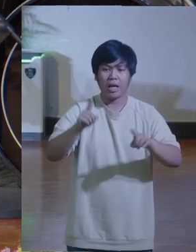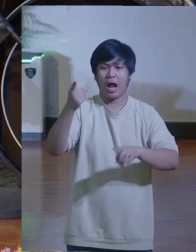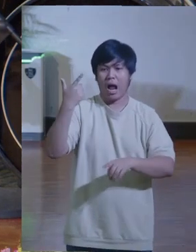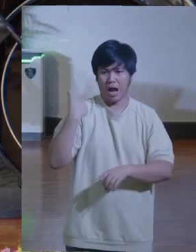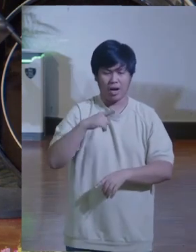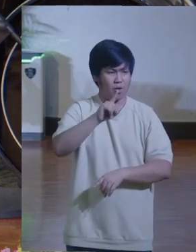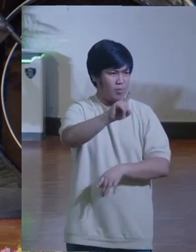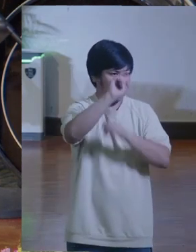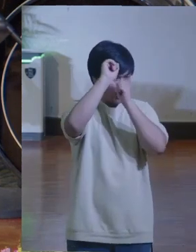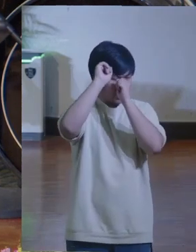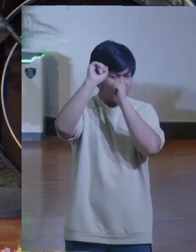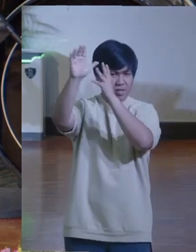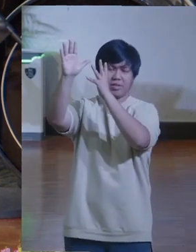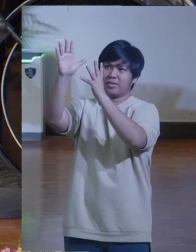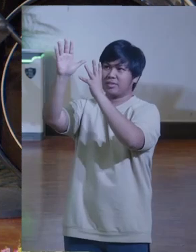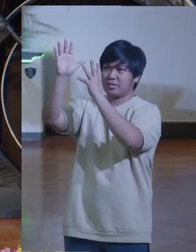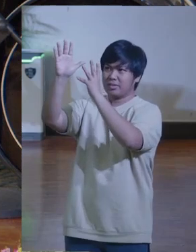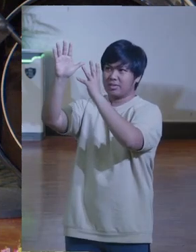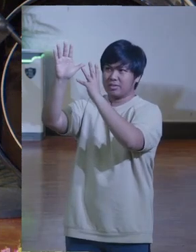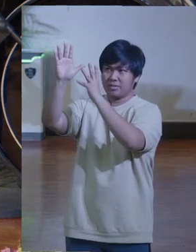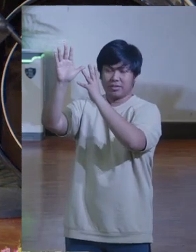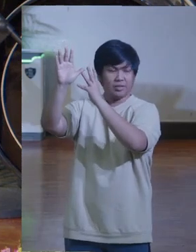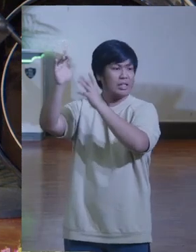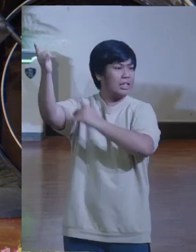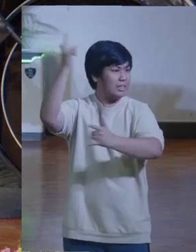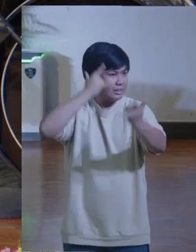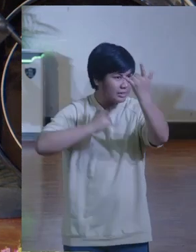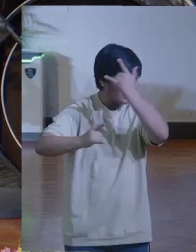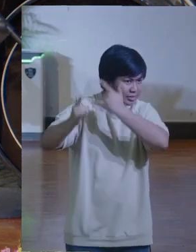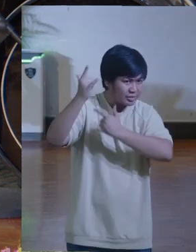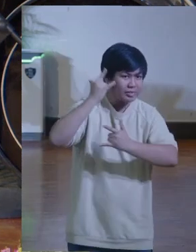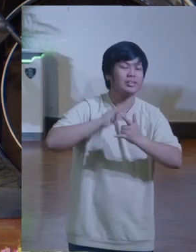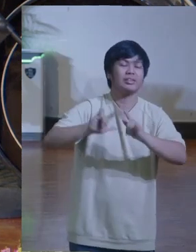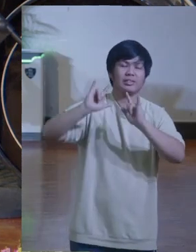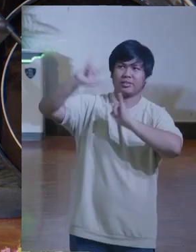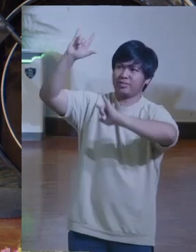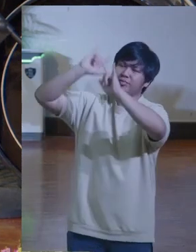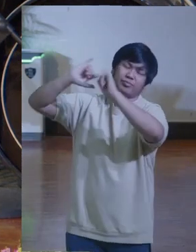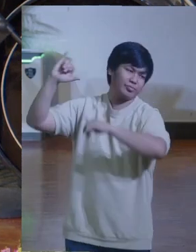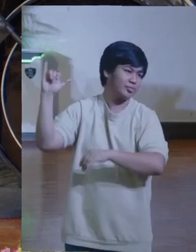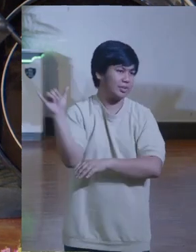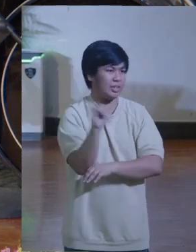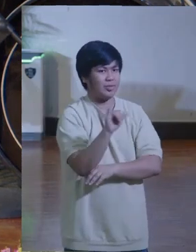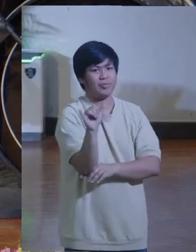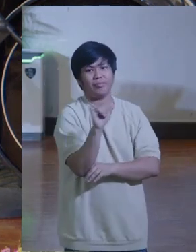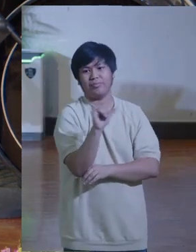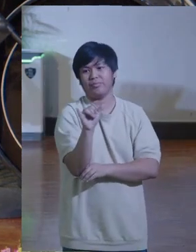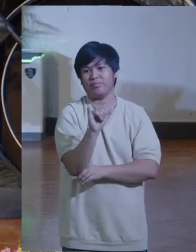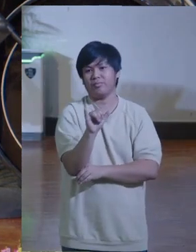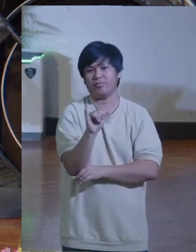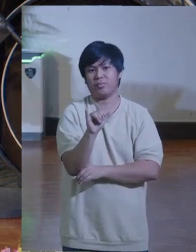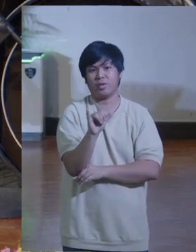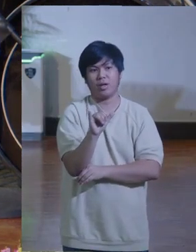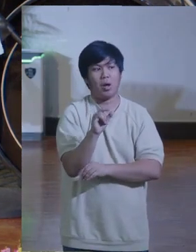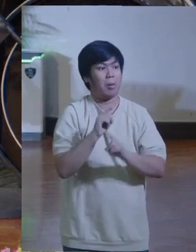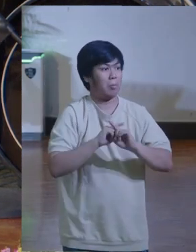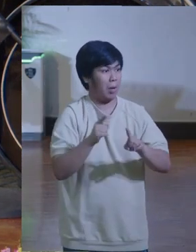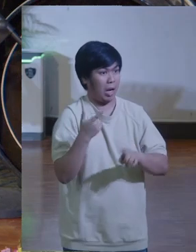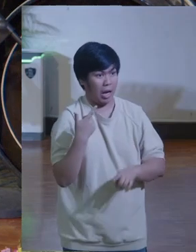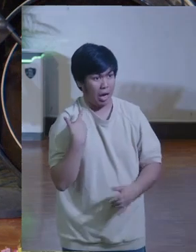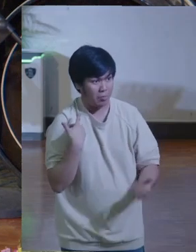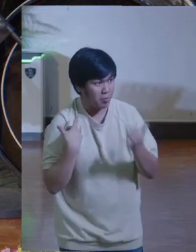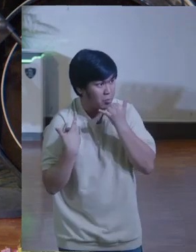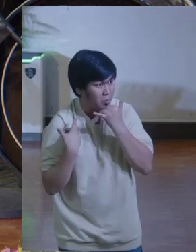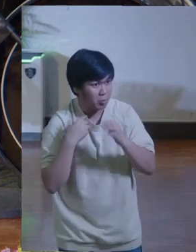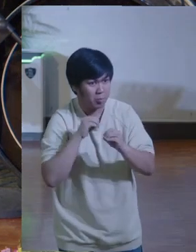One Father, loving Him the same. May mali po ba dun